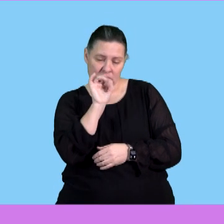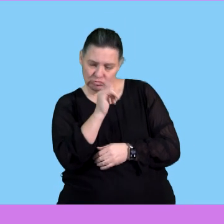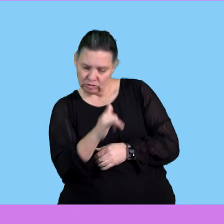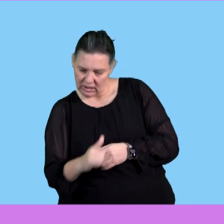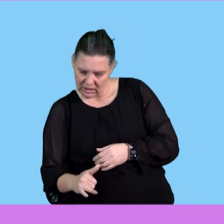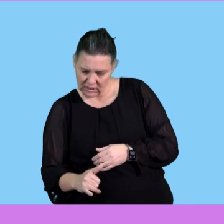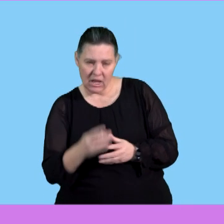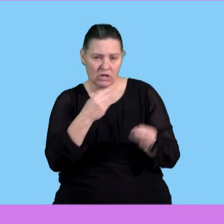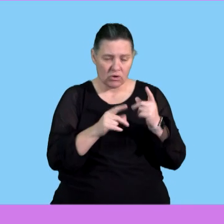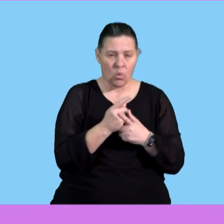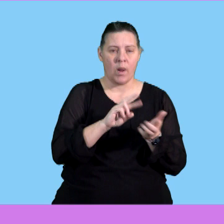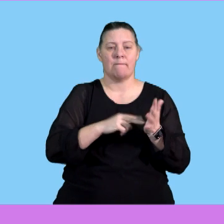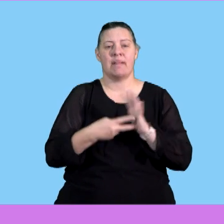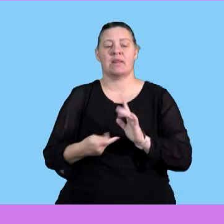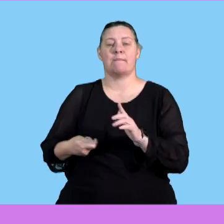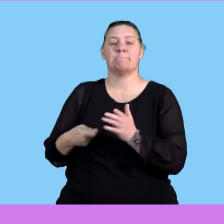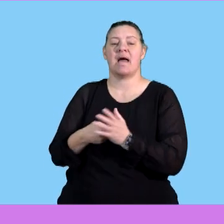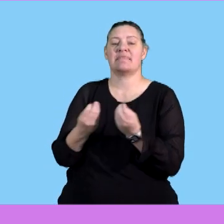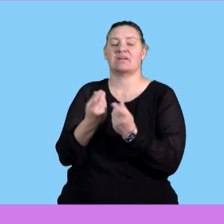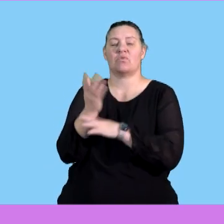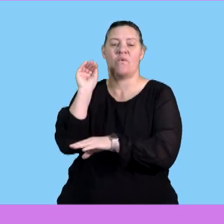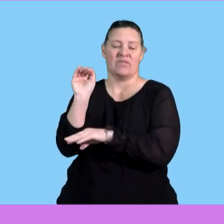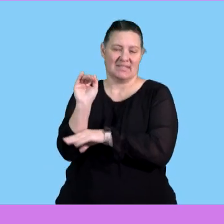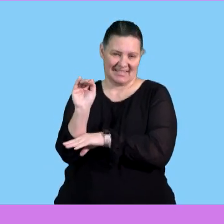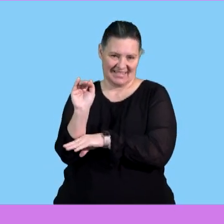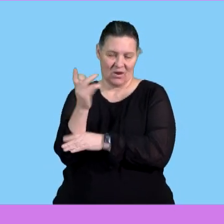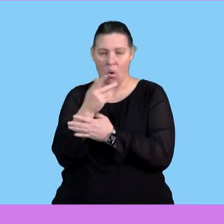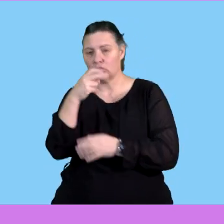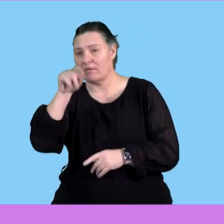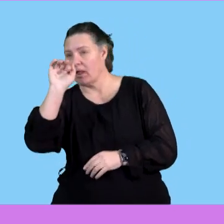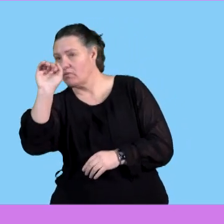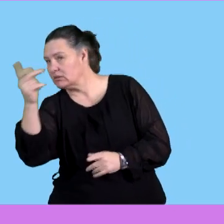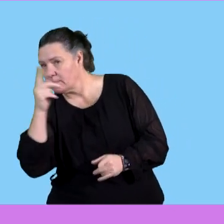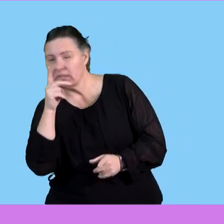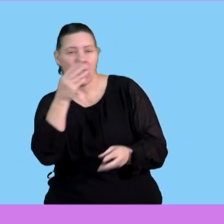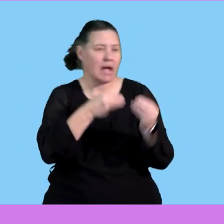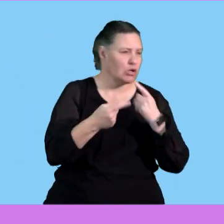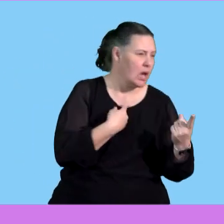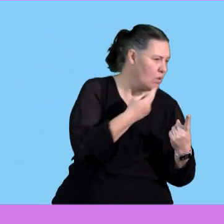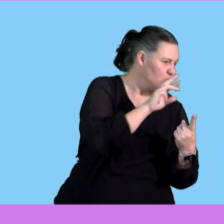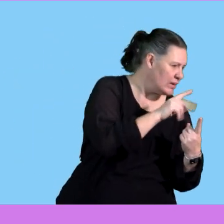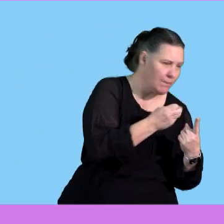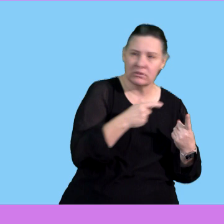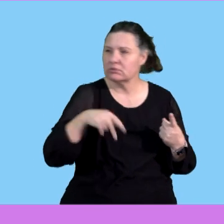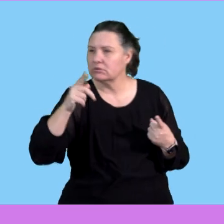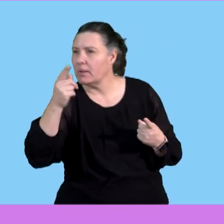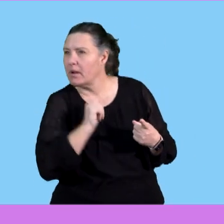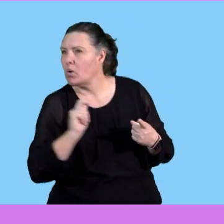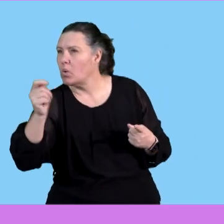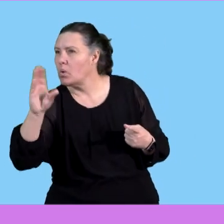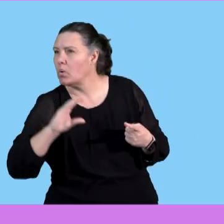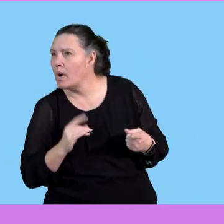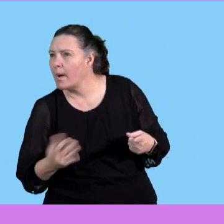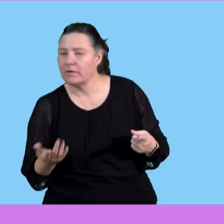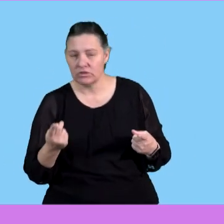the exchange rate when planning to buy imported goods or traveling to another country, as they change